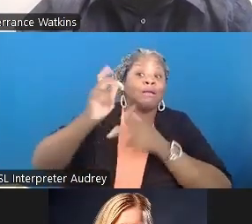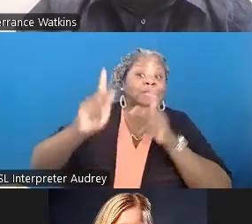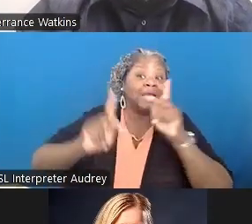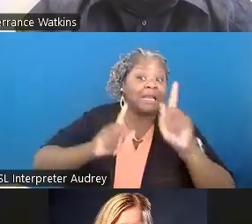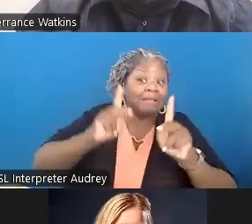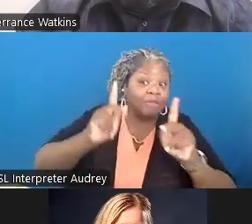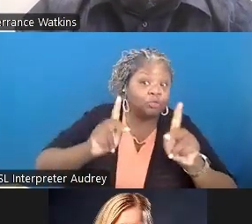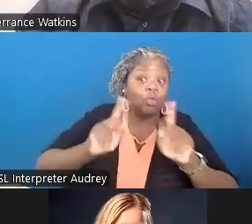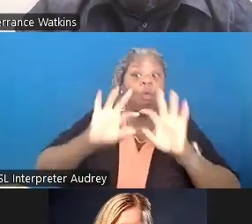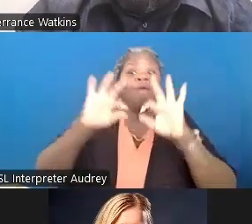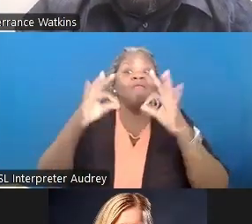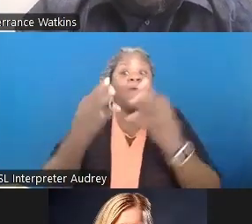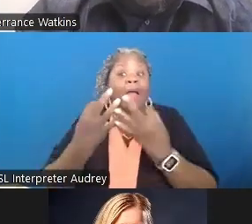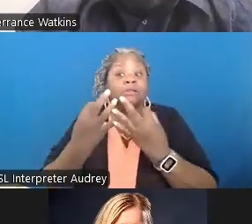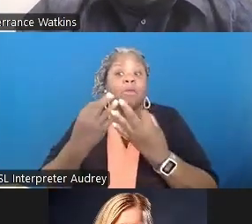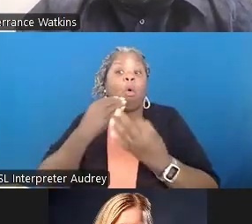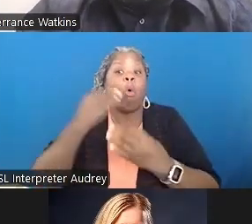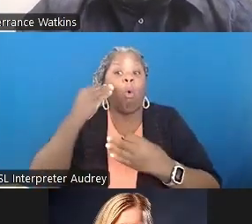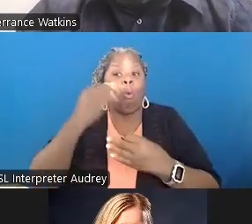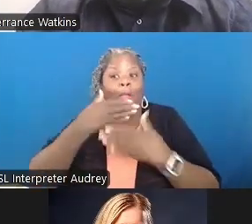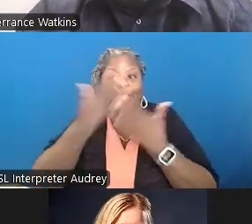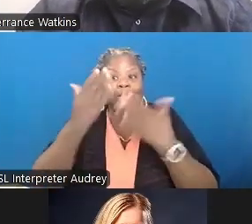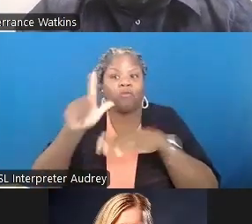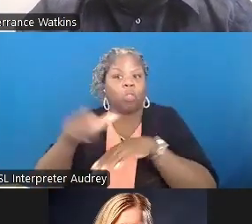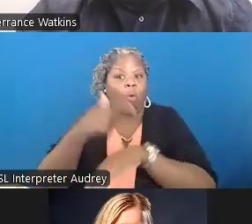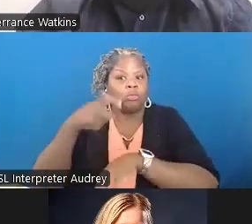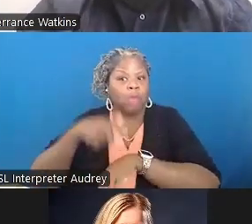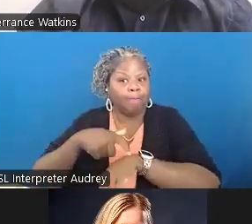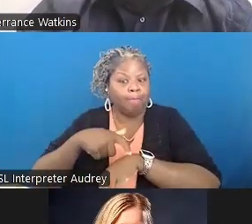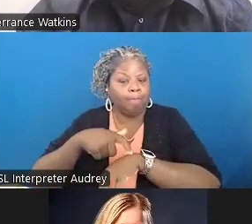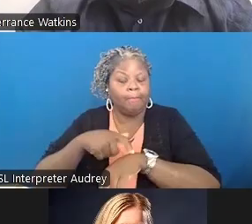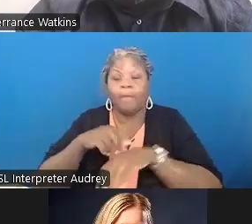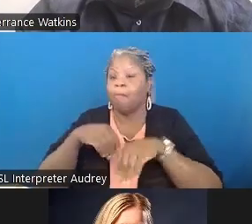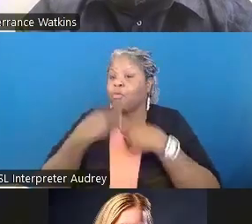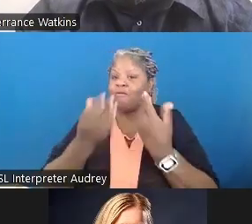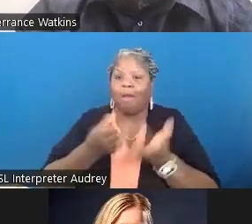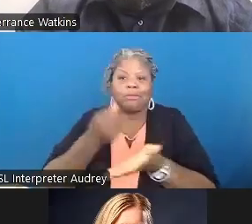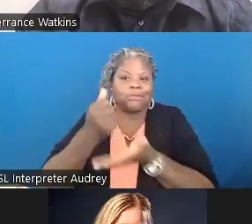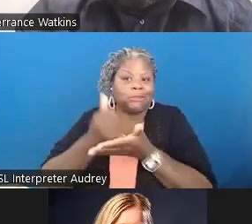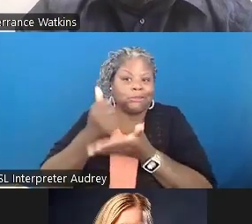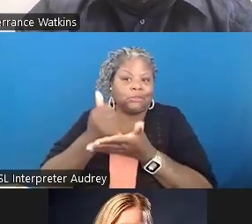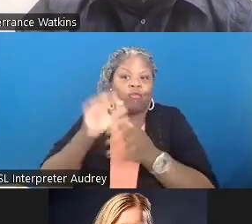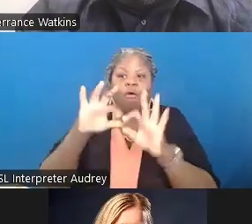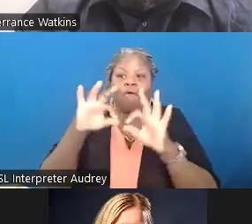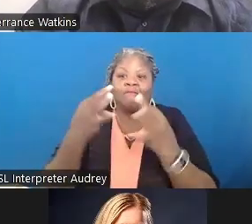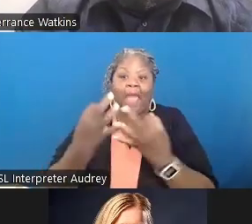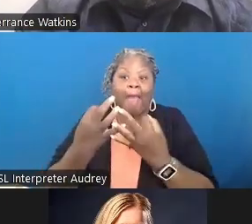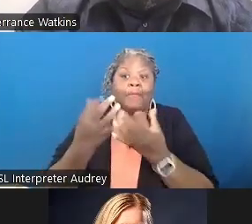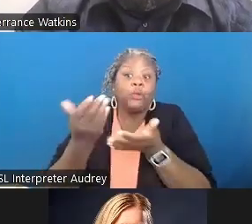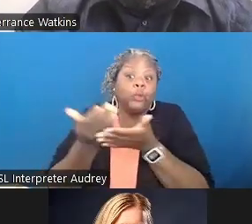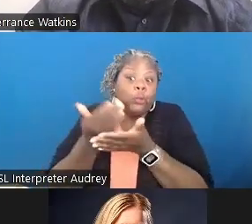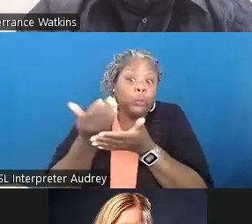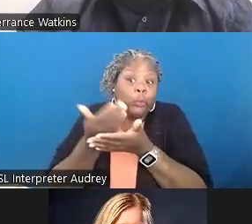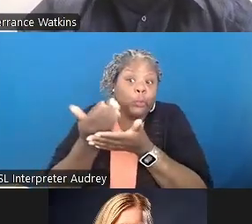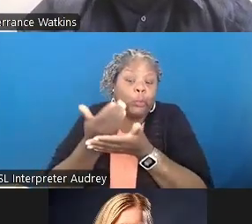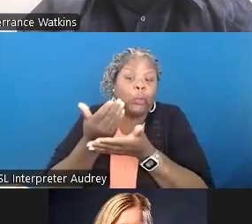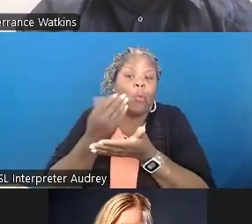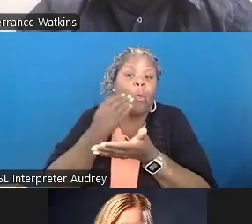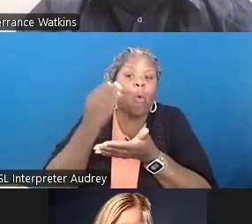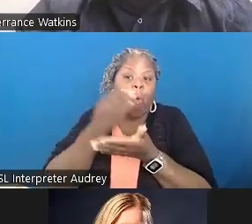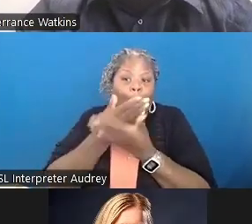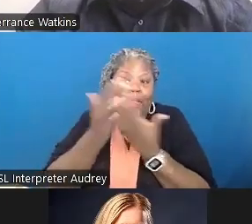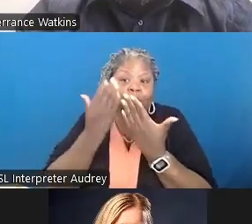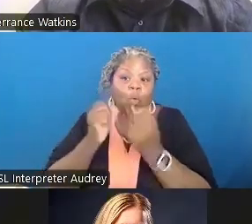for a long period of time, and it does not provide any assistance for families that are newly homeless or are